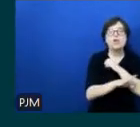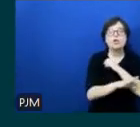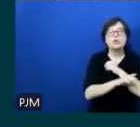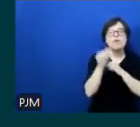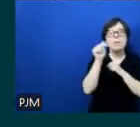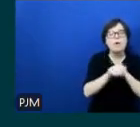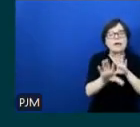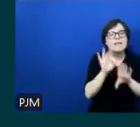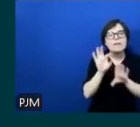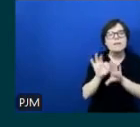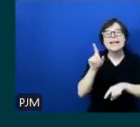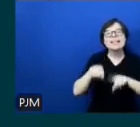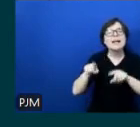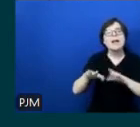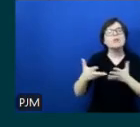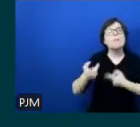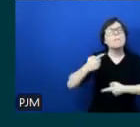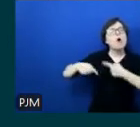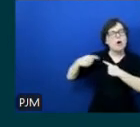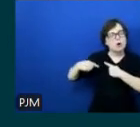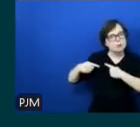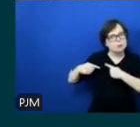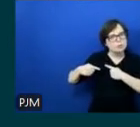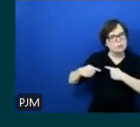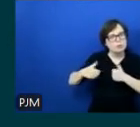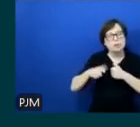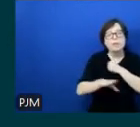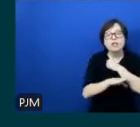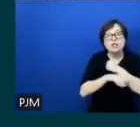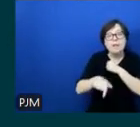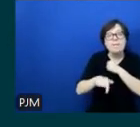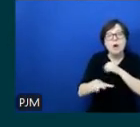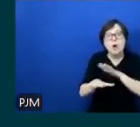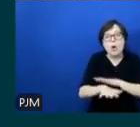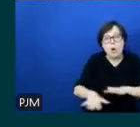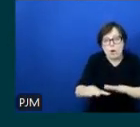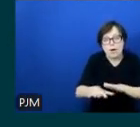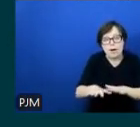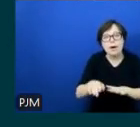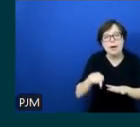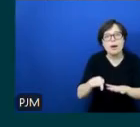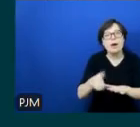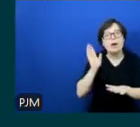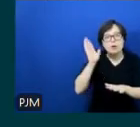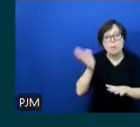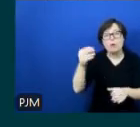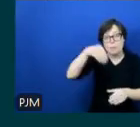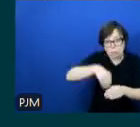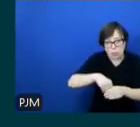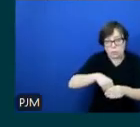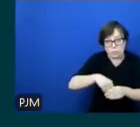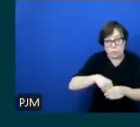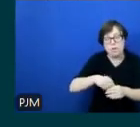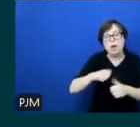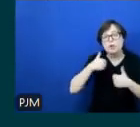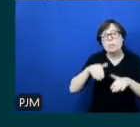locally grown in the area where they will be planted, and that they will be propagated in a way that ensures also a